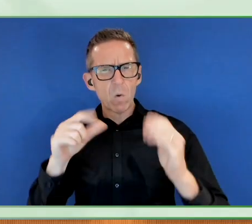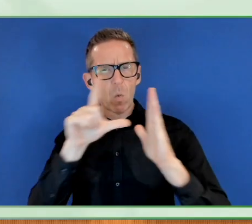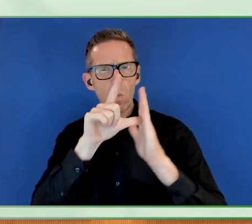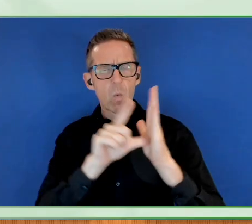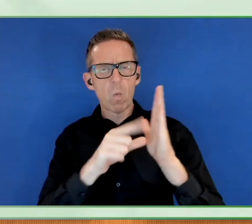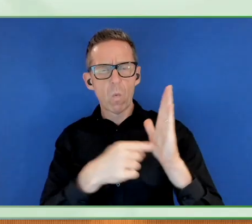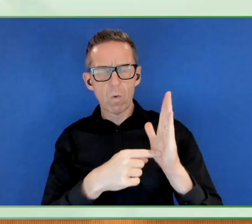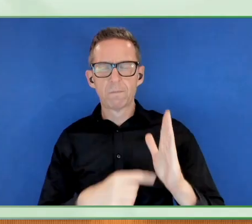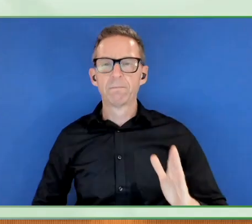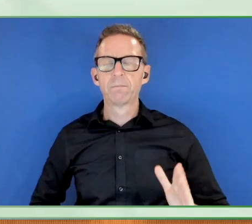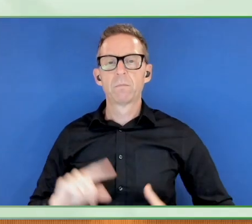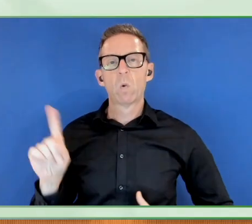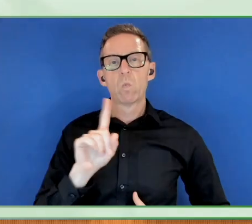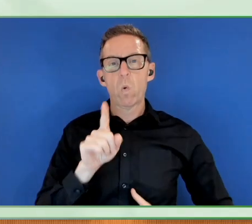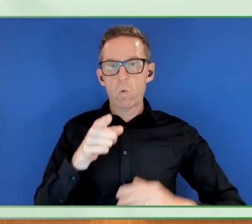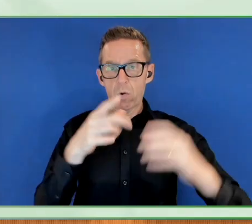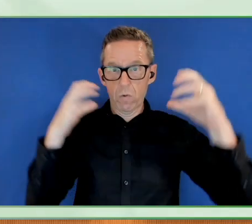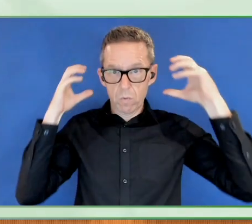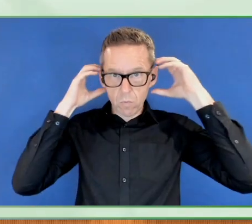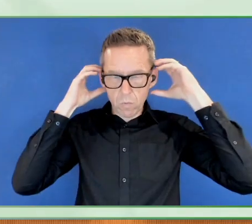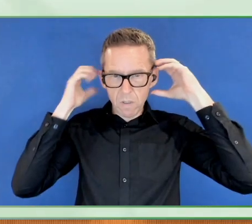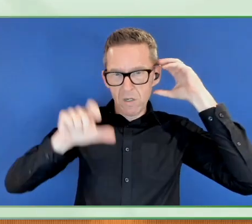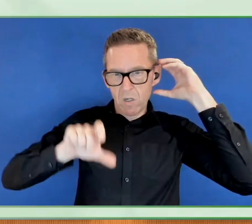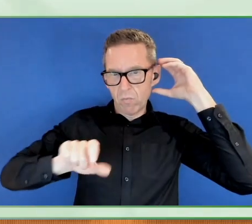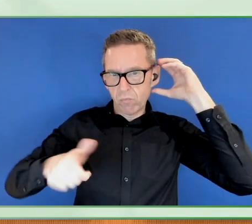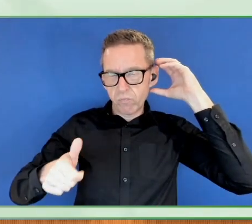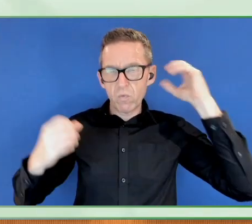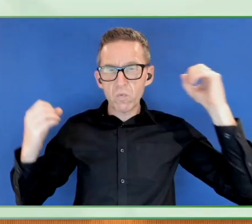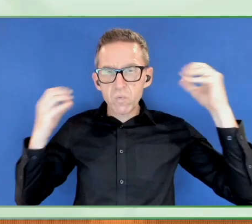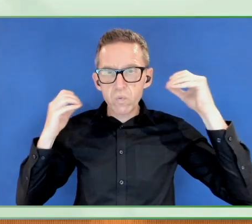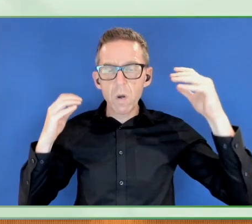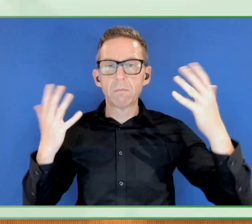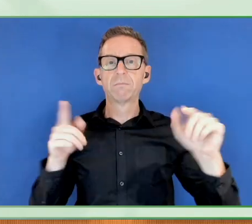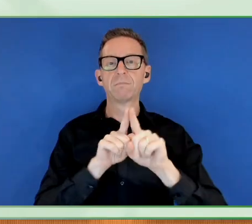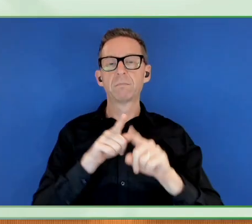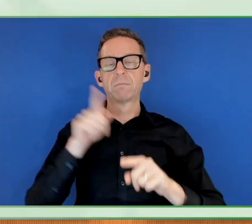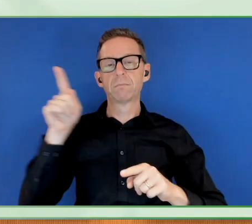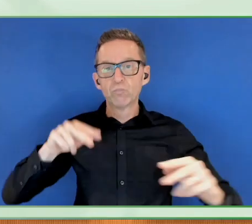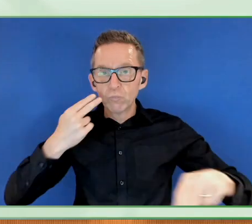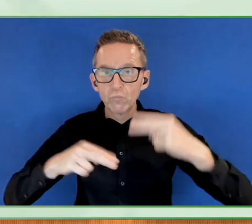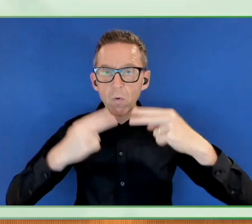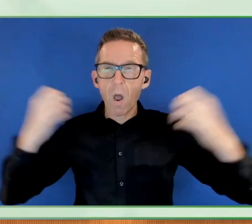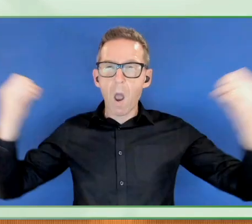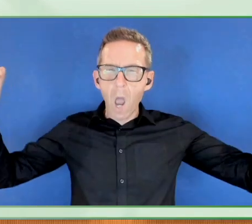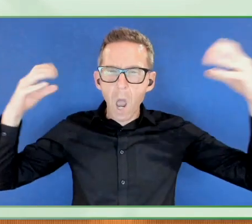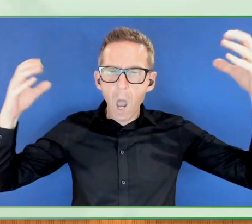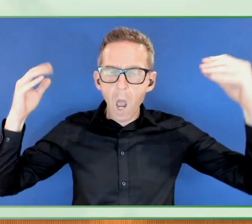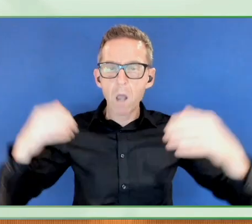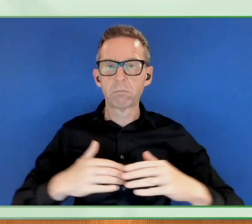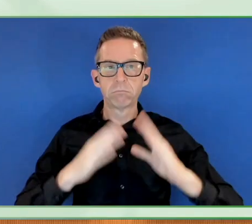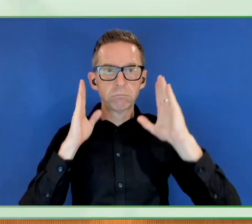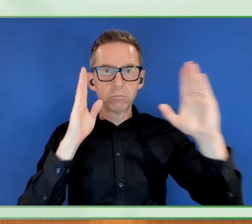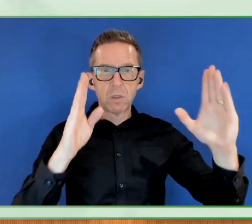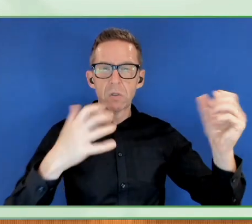loud music in restaurants and concert halls and things like that. So maybe you can advocate that as